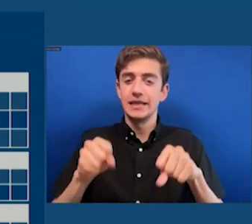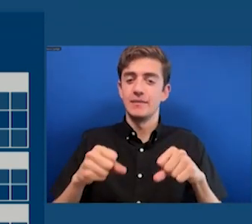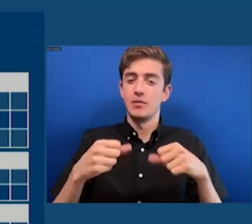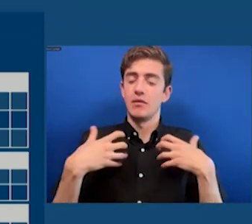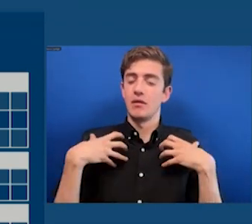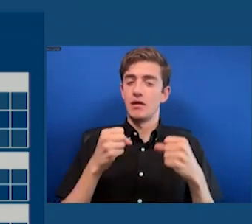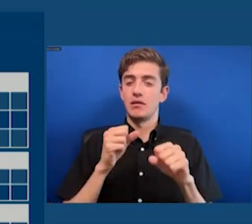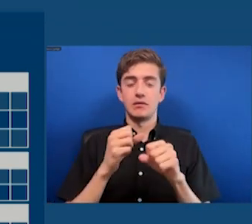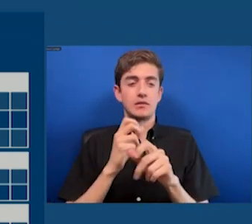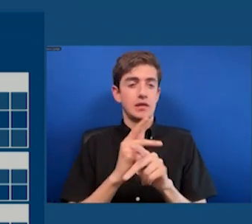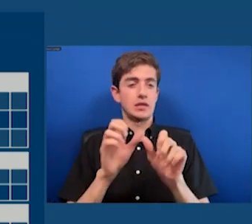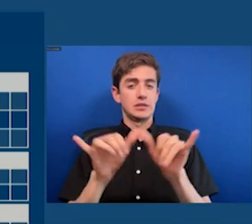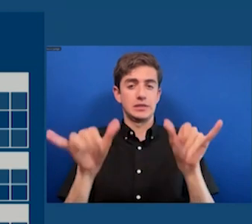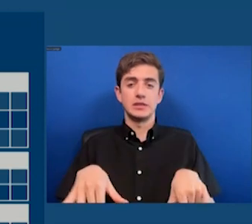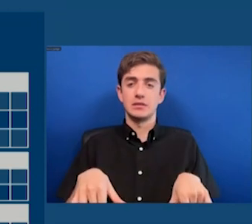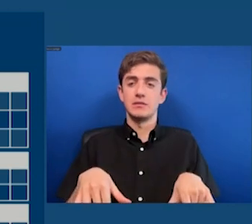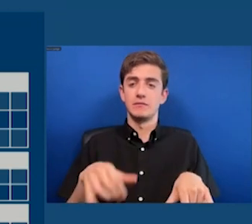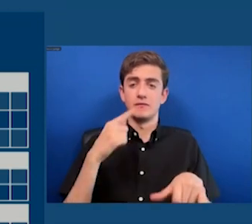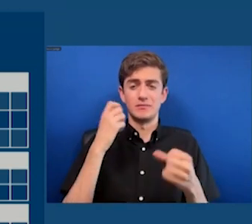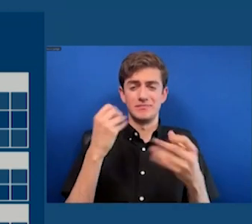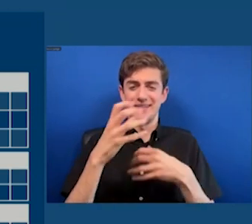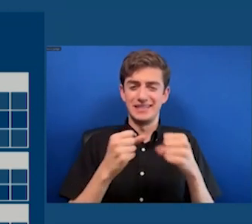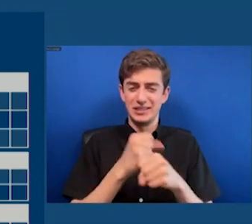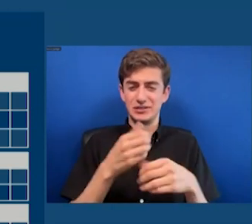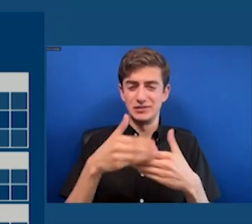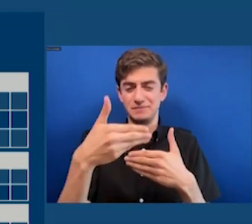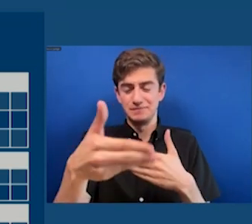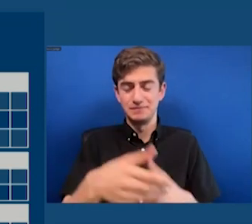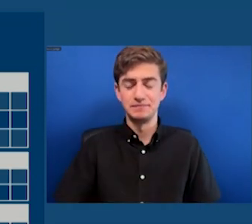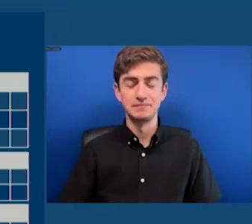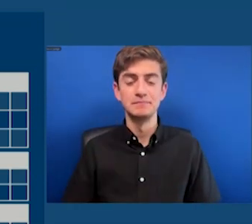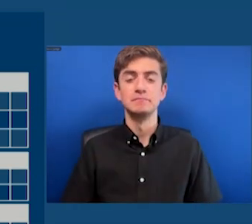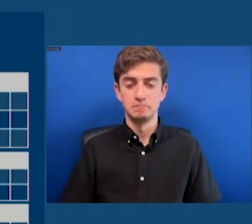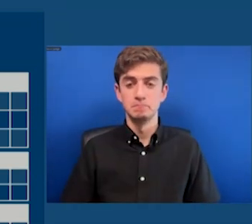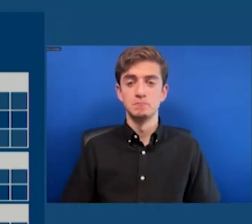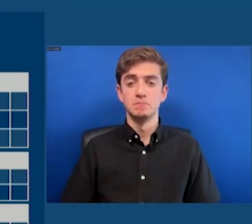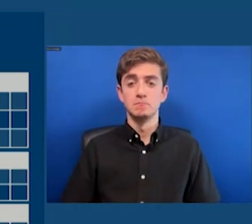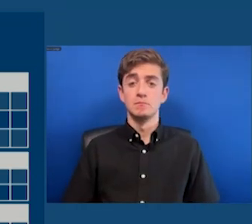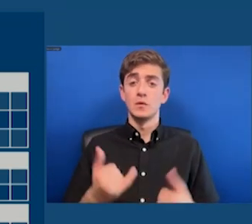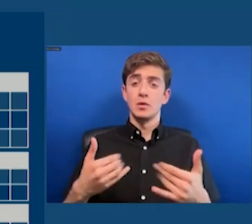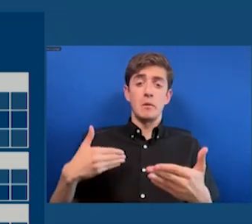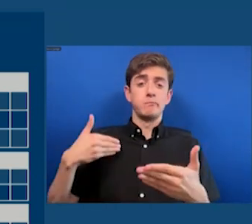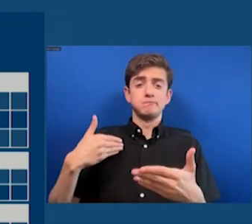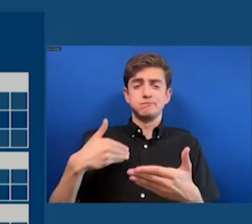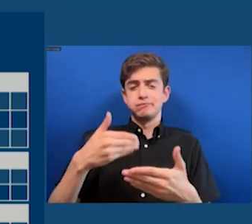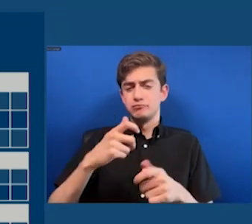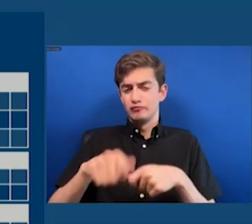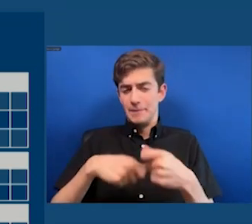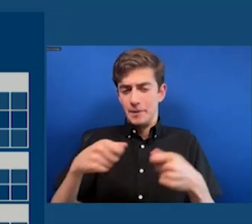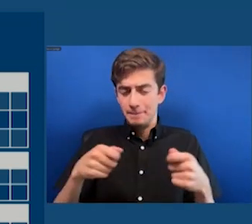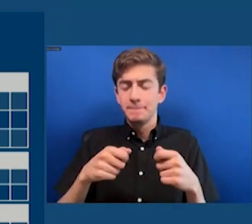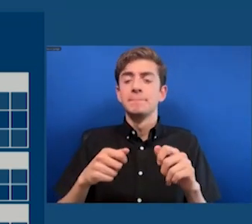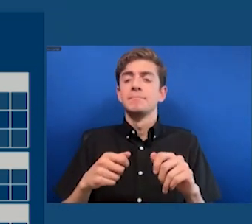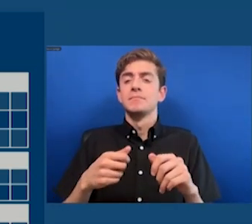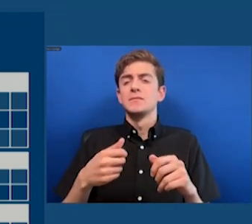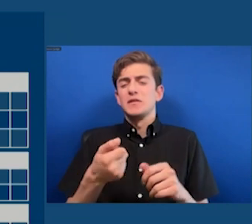So as we're closing out here, I want to just talk about a few other ways we're providing a better life for New Yorkers with this